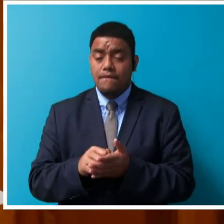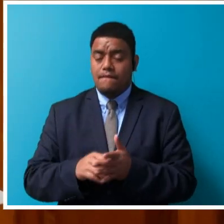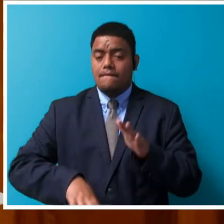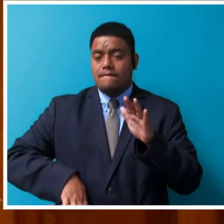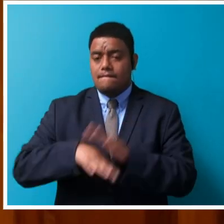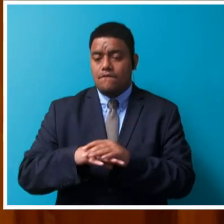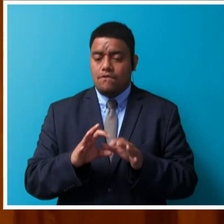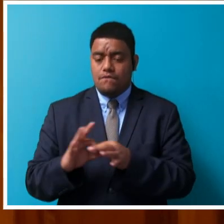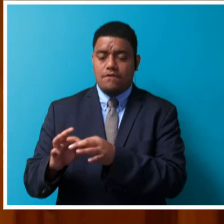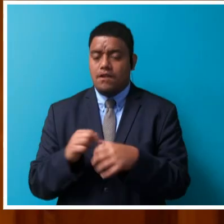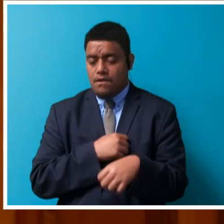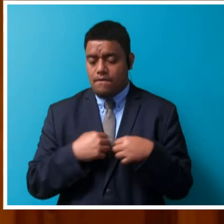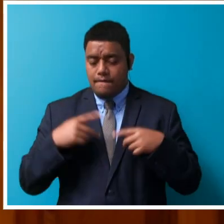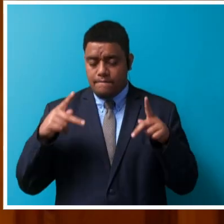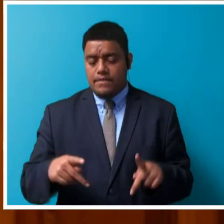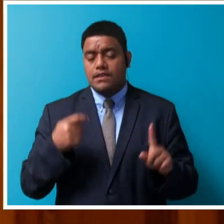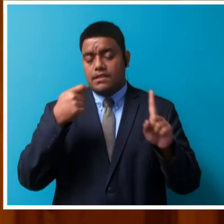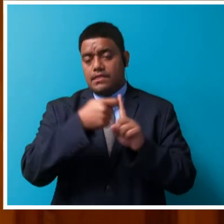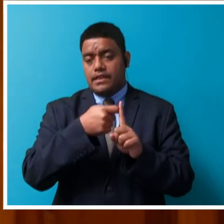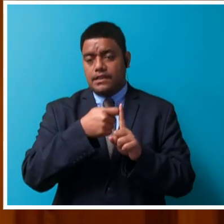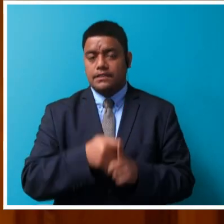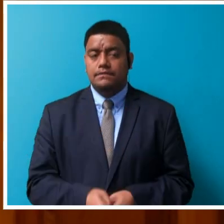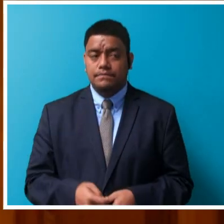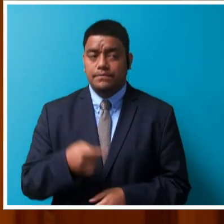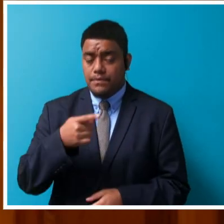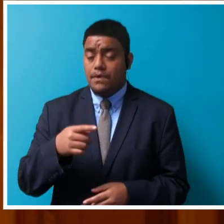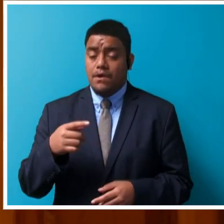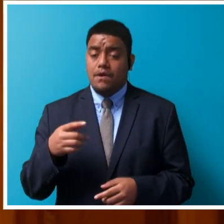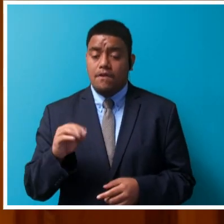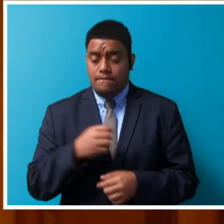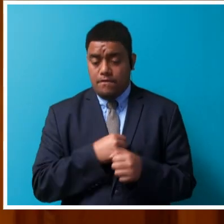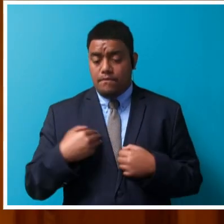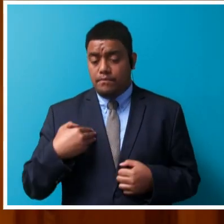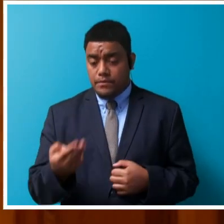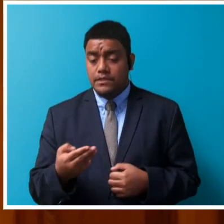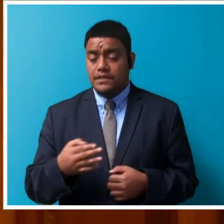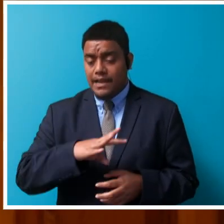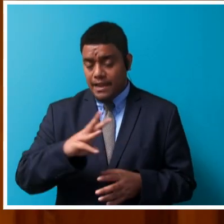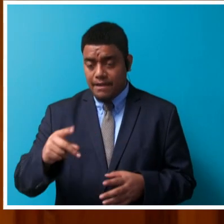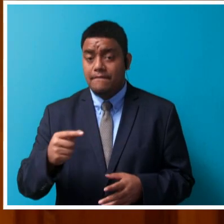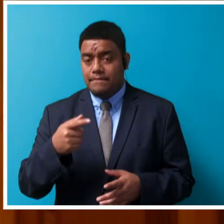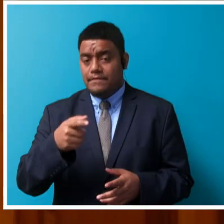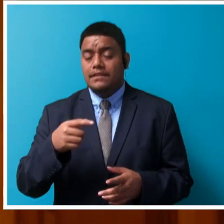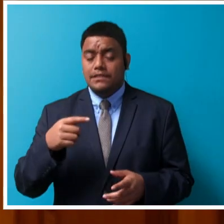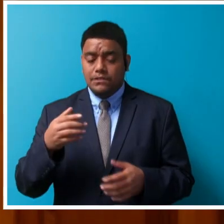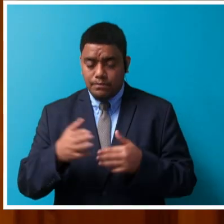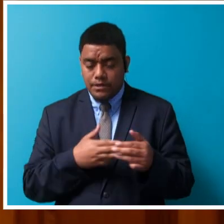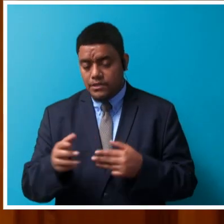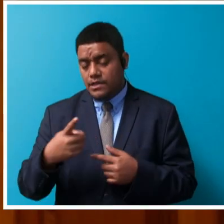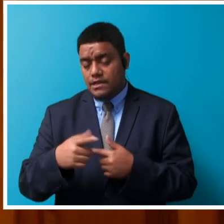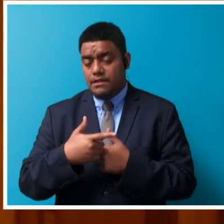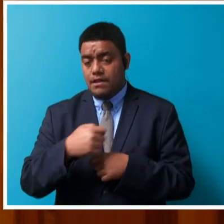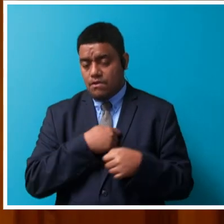synchronized with our fiscal targets. Mr. Speaker, a major component of our ministry's daily mandate is managing and leveraging